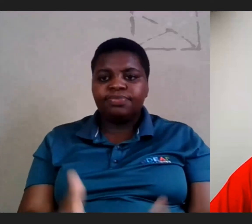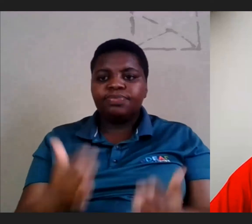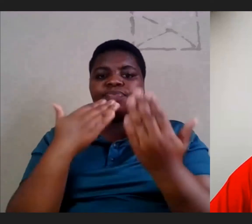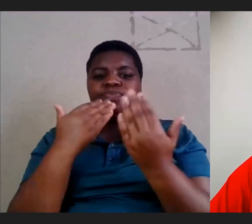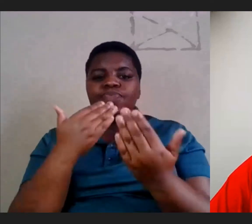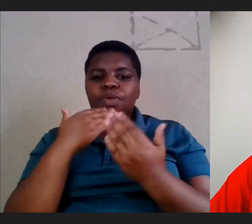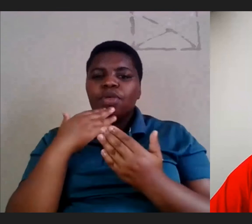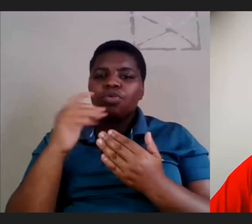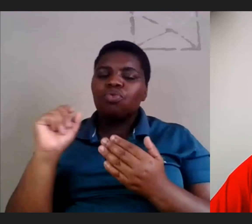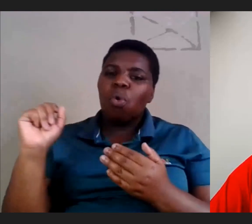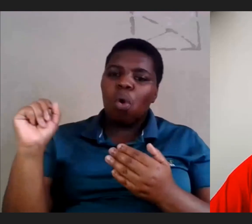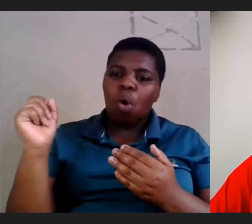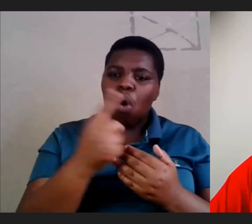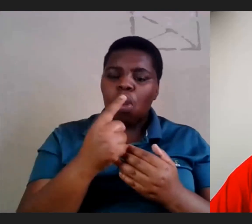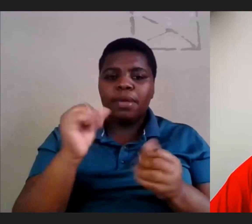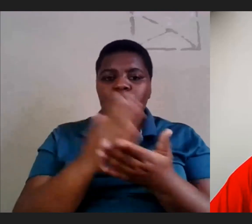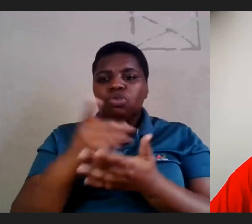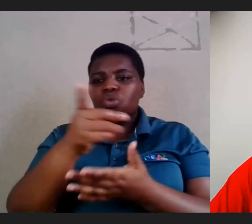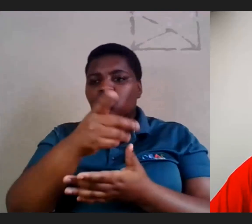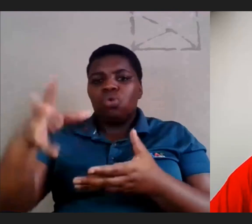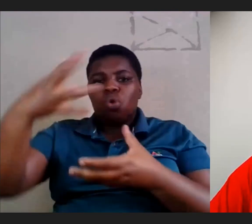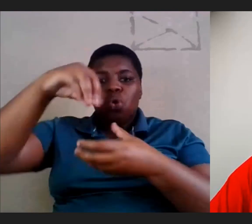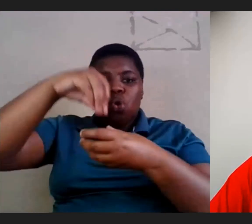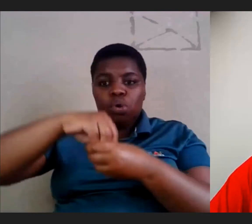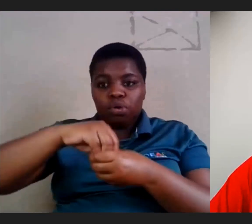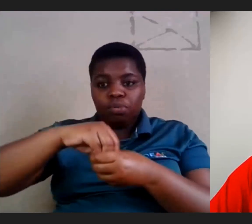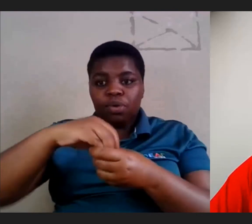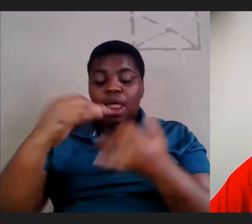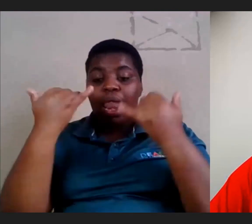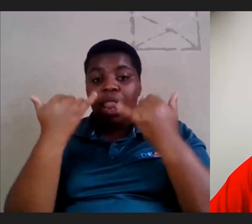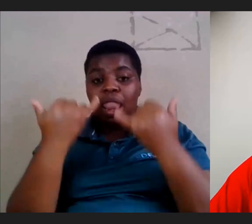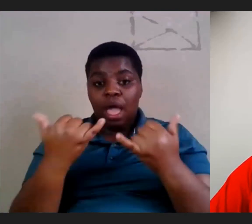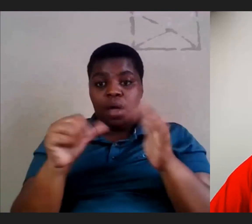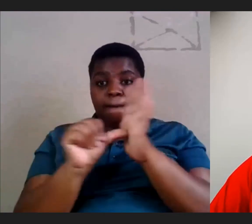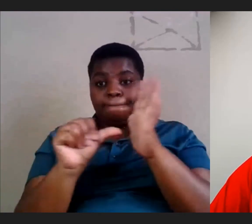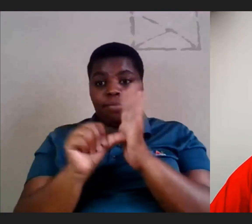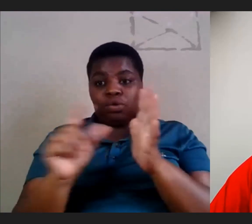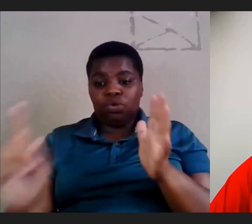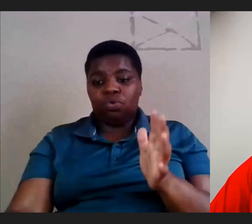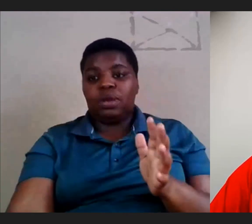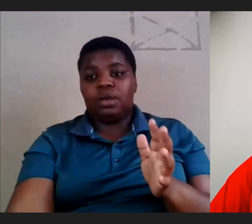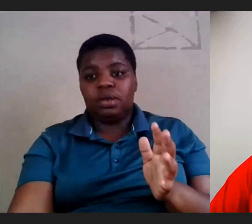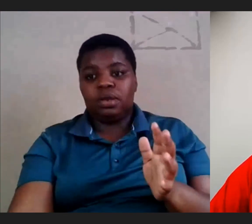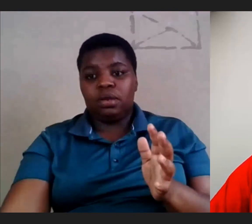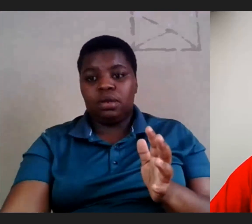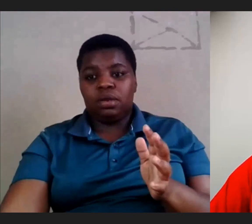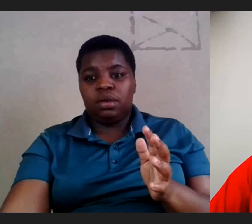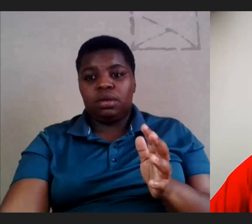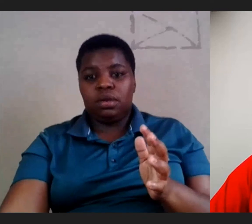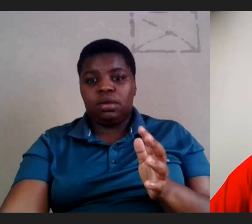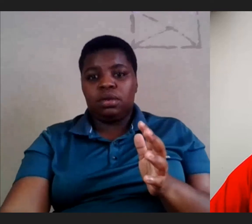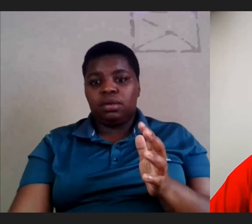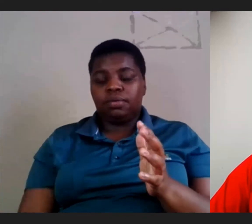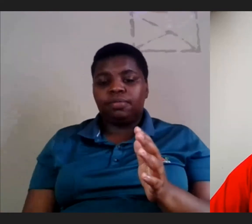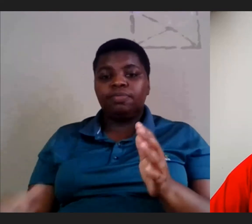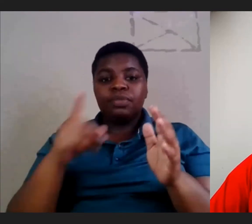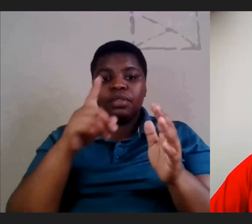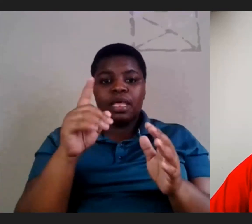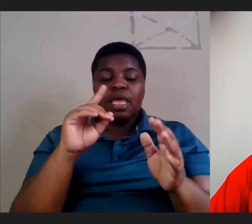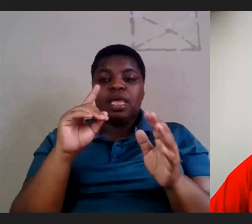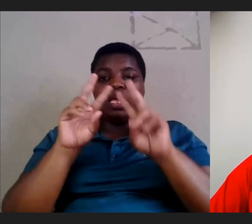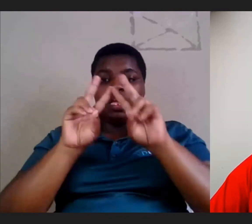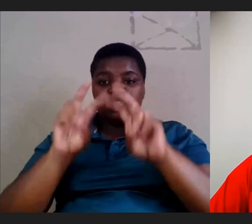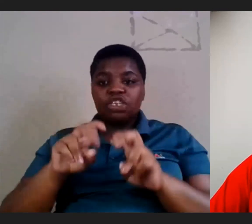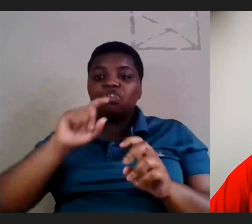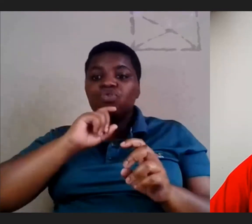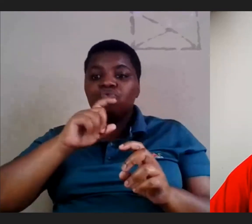for the contributions. Now it is important that research is used to inform policy and practice. While much